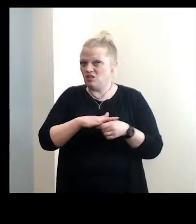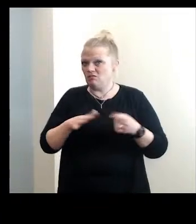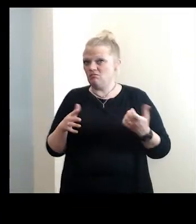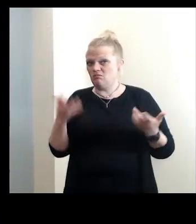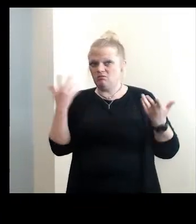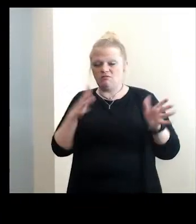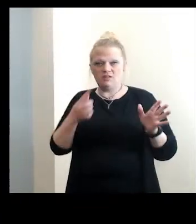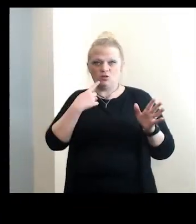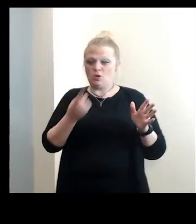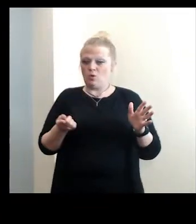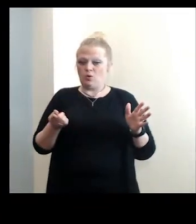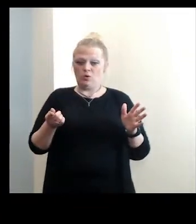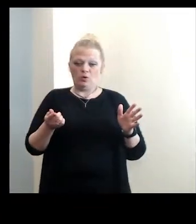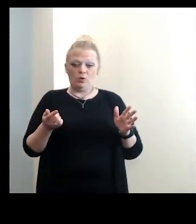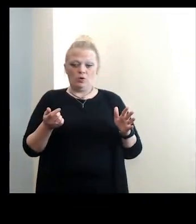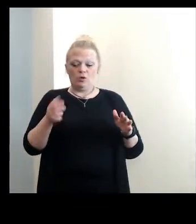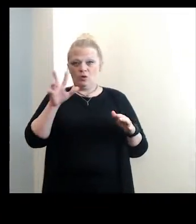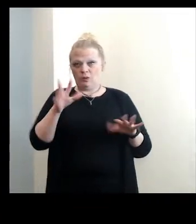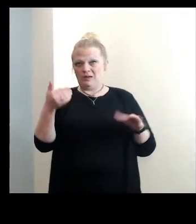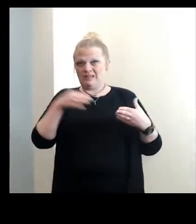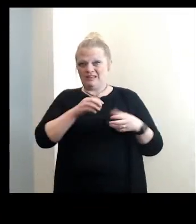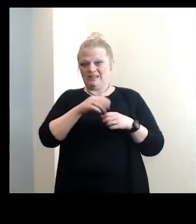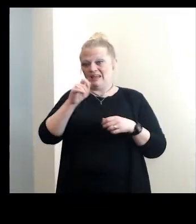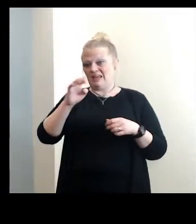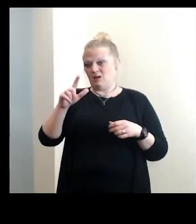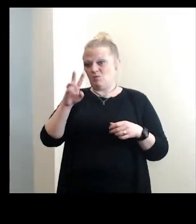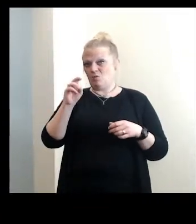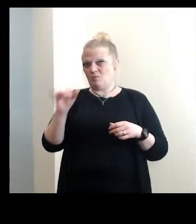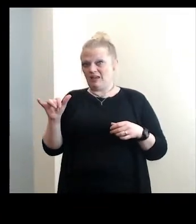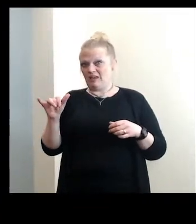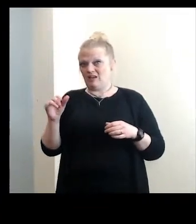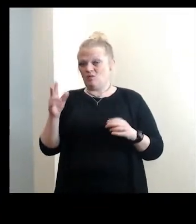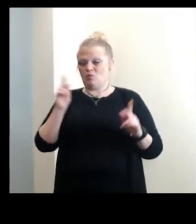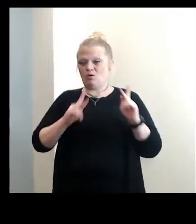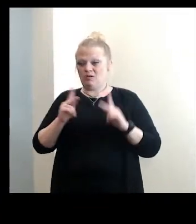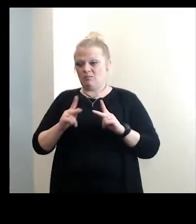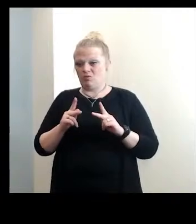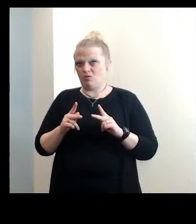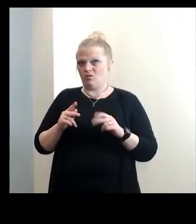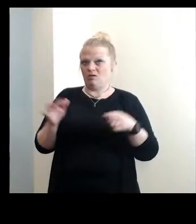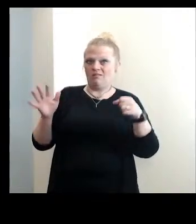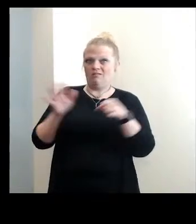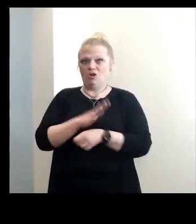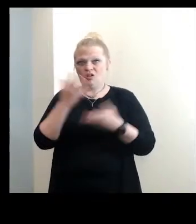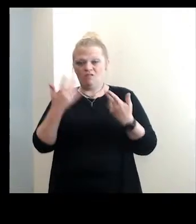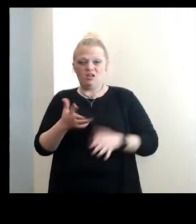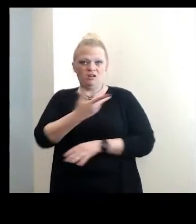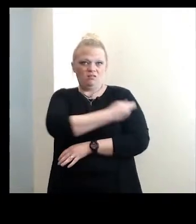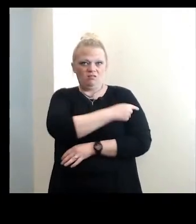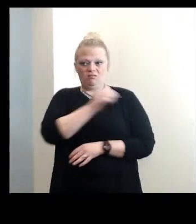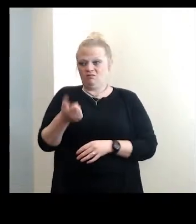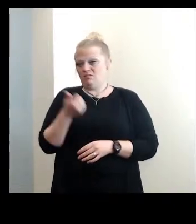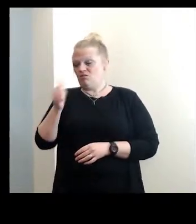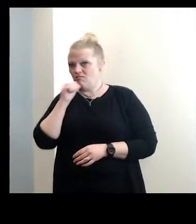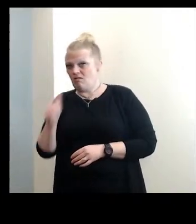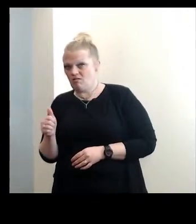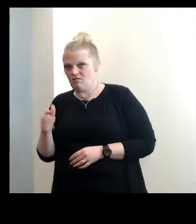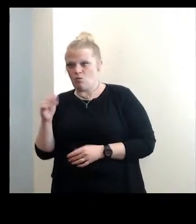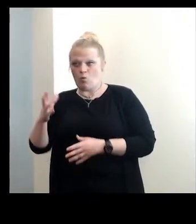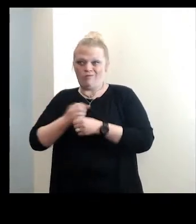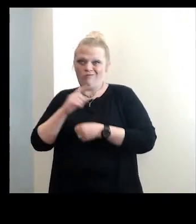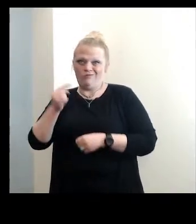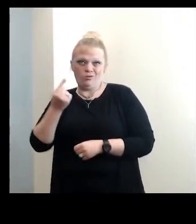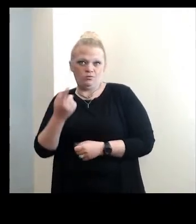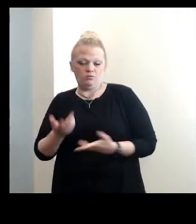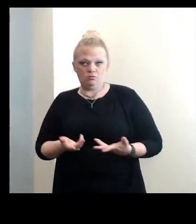as we noted, only 3 of the deaths in April and May were individuals who were fully vaccinated. The most had not been fully vaccinated or even received the first